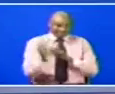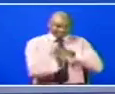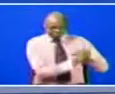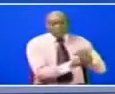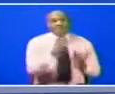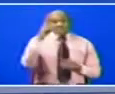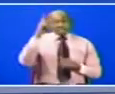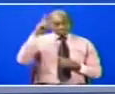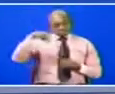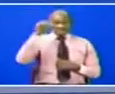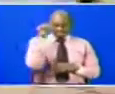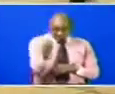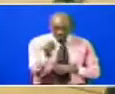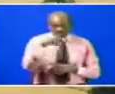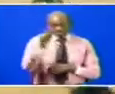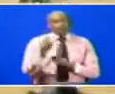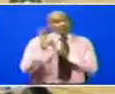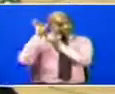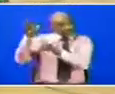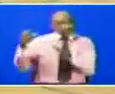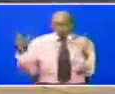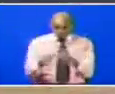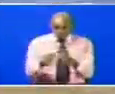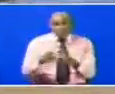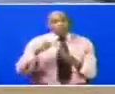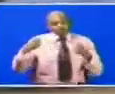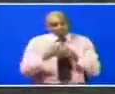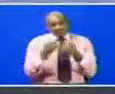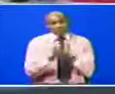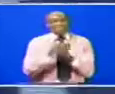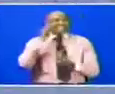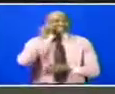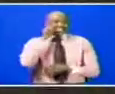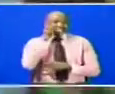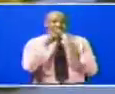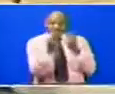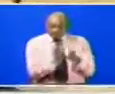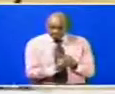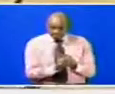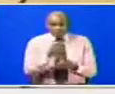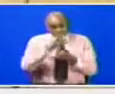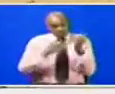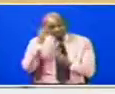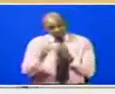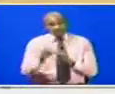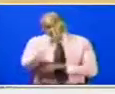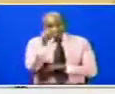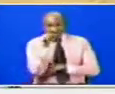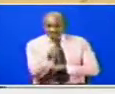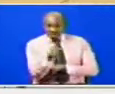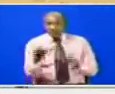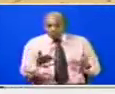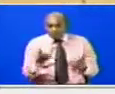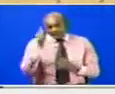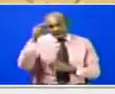Sports Authority Women Basketball Club will play defending champions First Bank of Nigeria in the quarterfinals of the Africa Club Championships in Angola, while